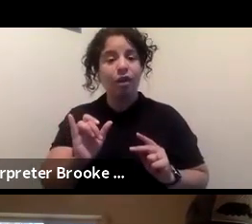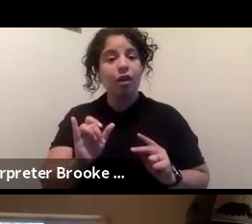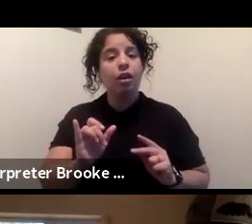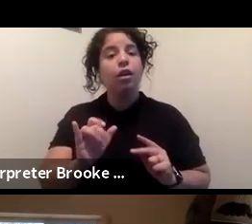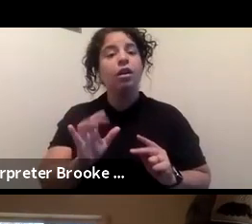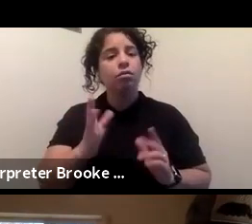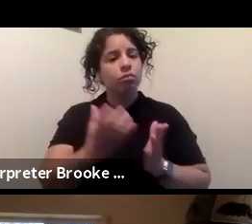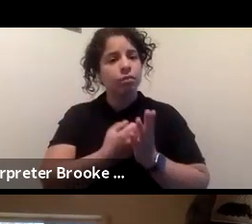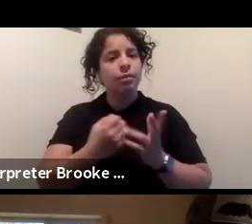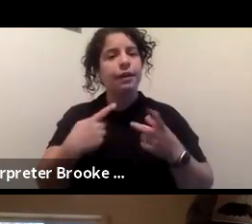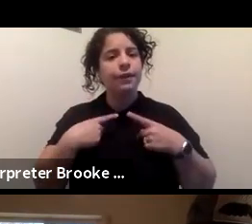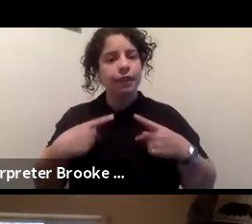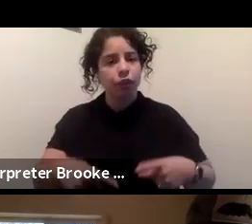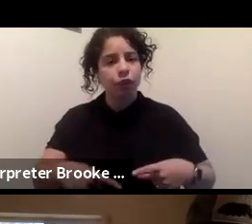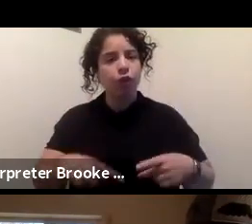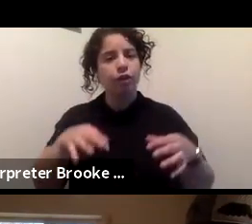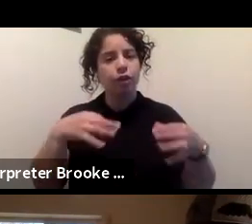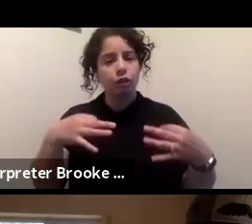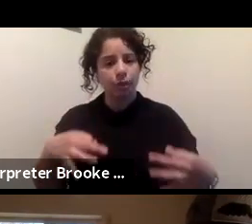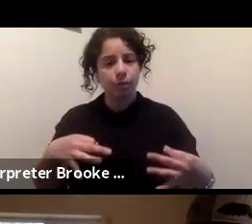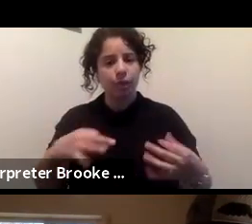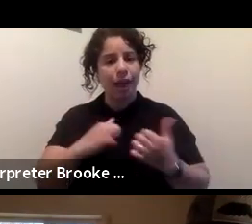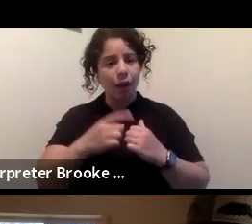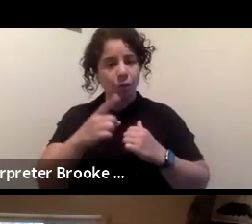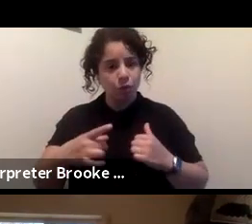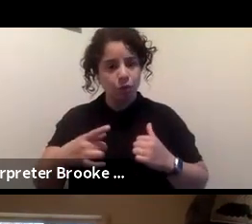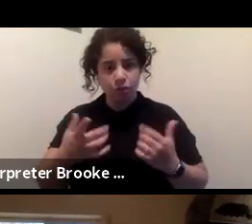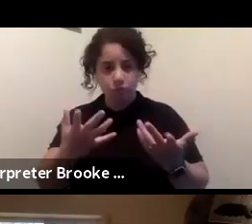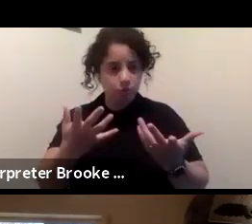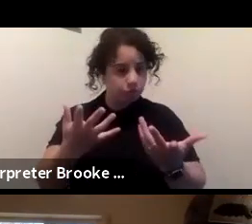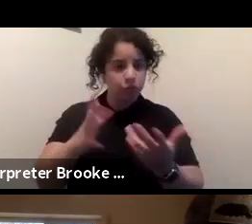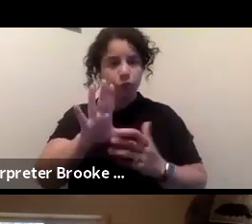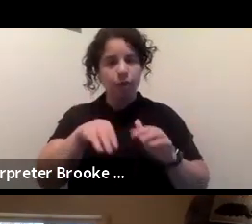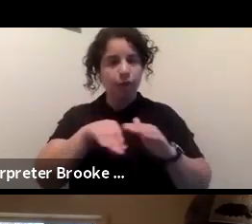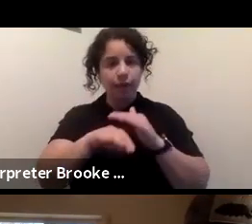description, how you are, your access needs,